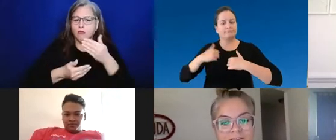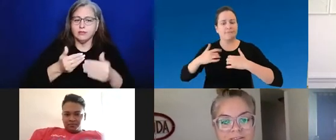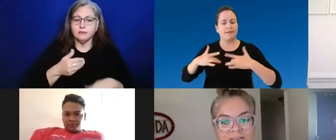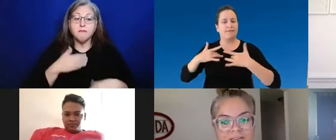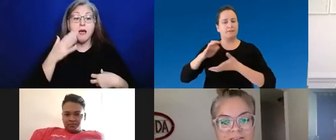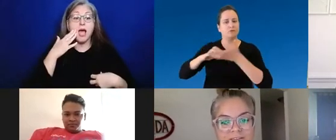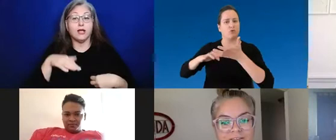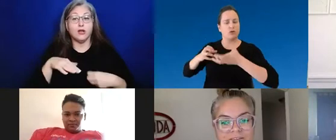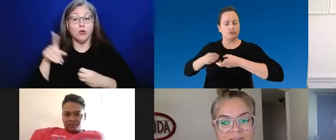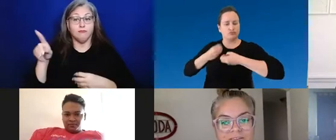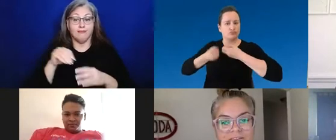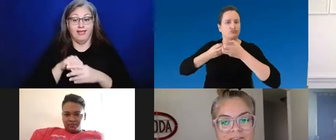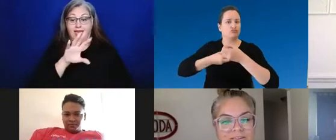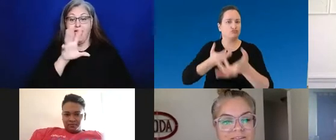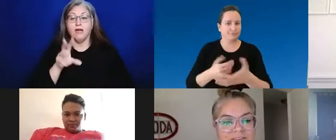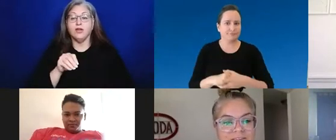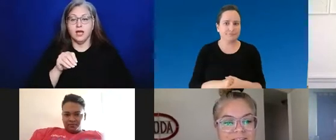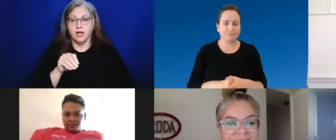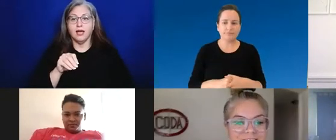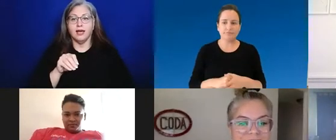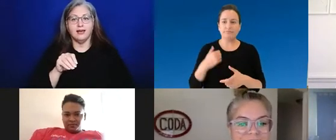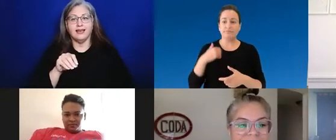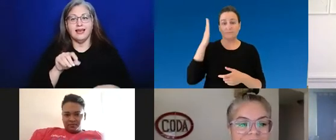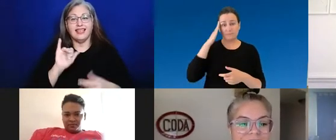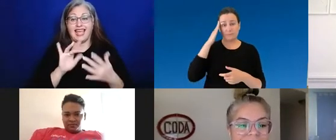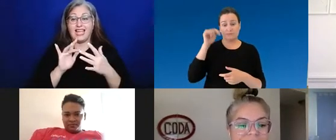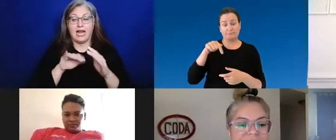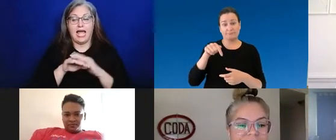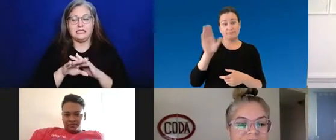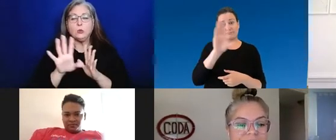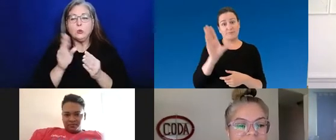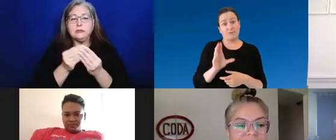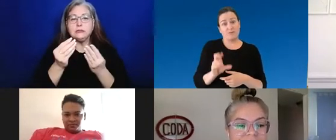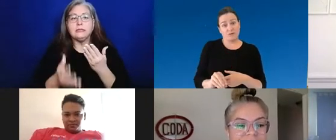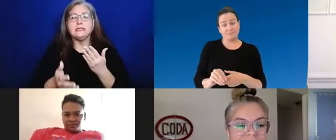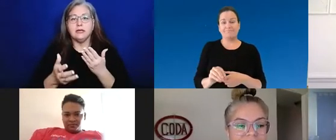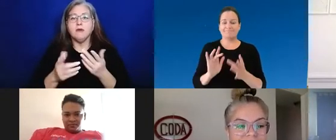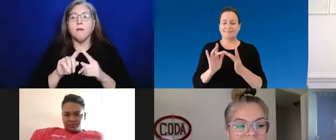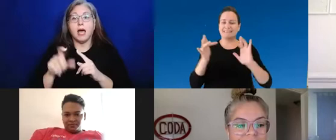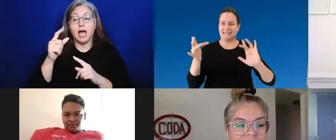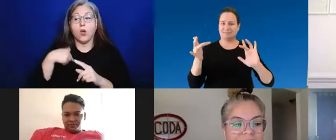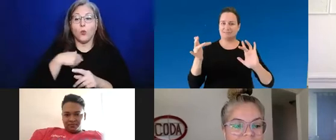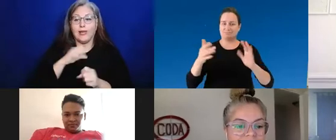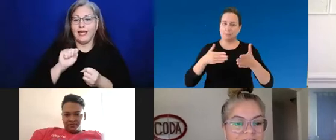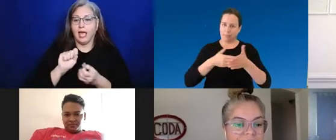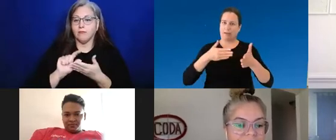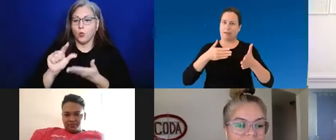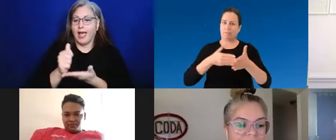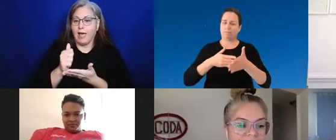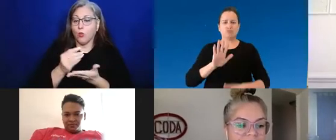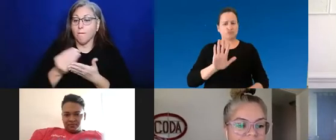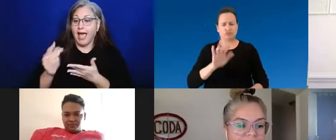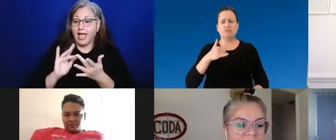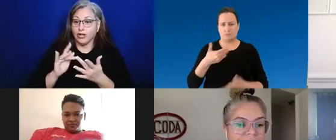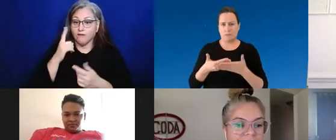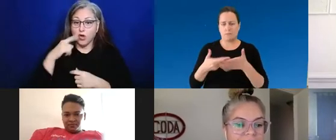in Africa, internet access is very expensive, so that can also be subsidized to buy you internet so